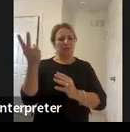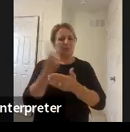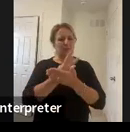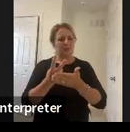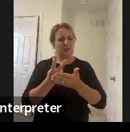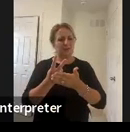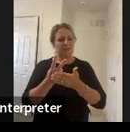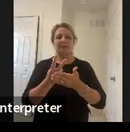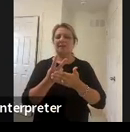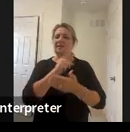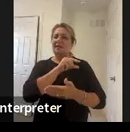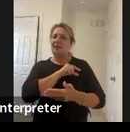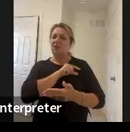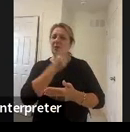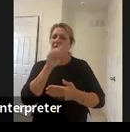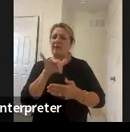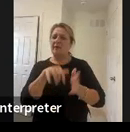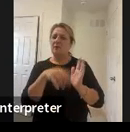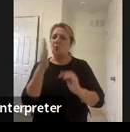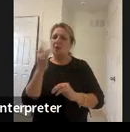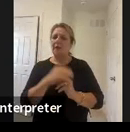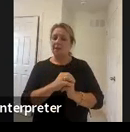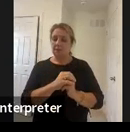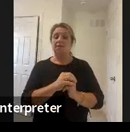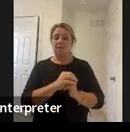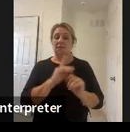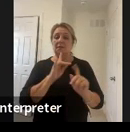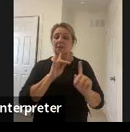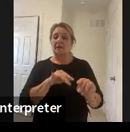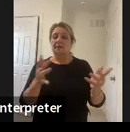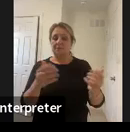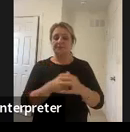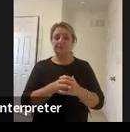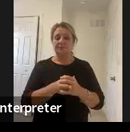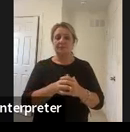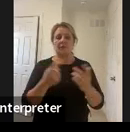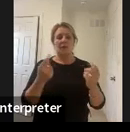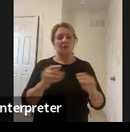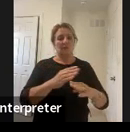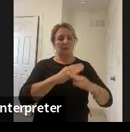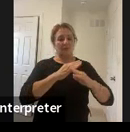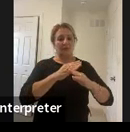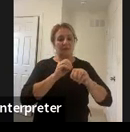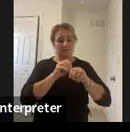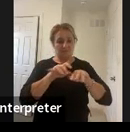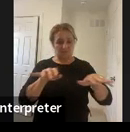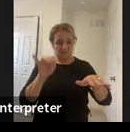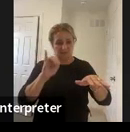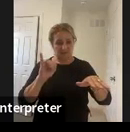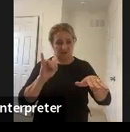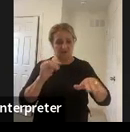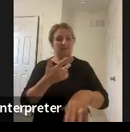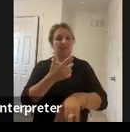in the eligibility criteria. The answer to that is we try to prevent infections by